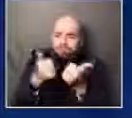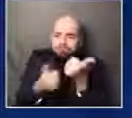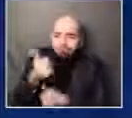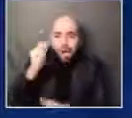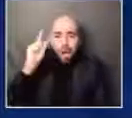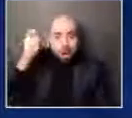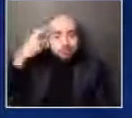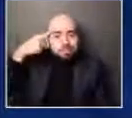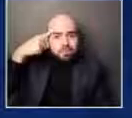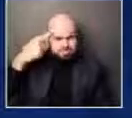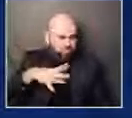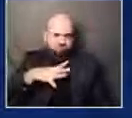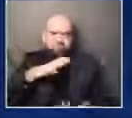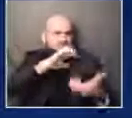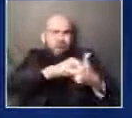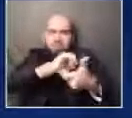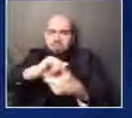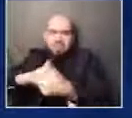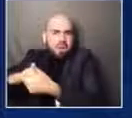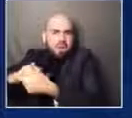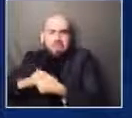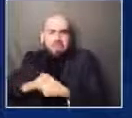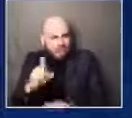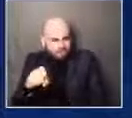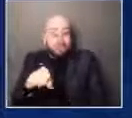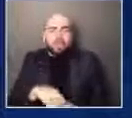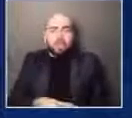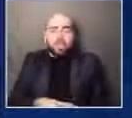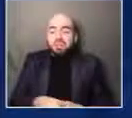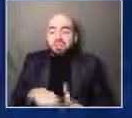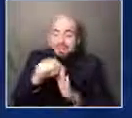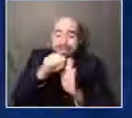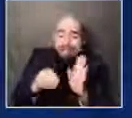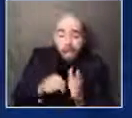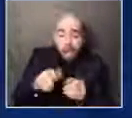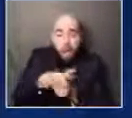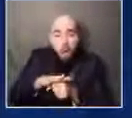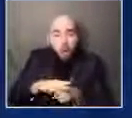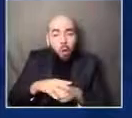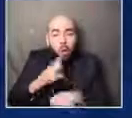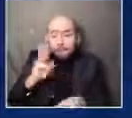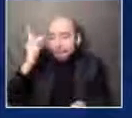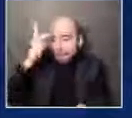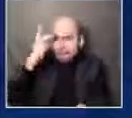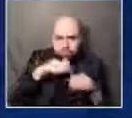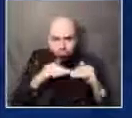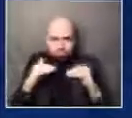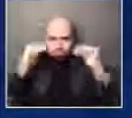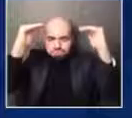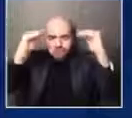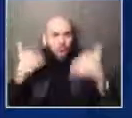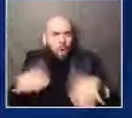much good work happening at state and local levels across the country. Governors, mayors, they're stepping up.